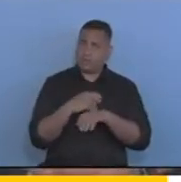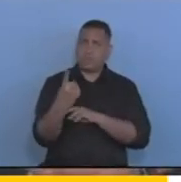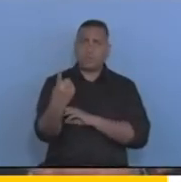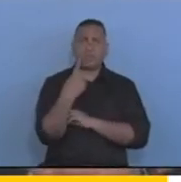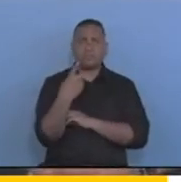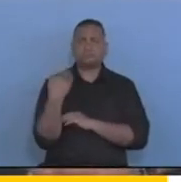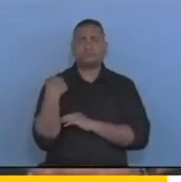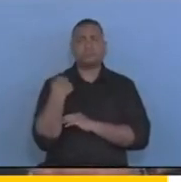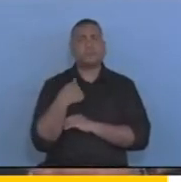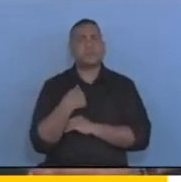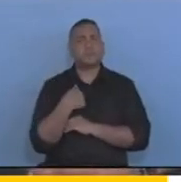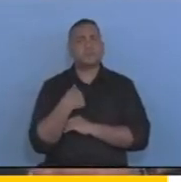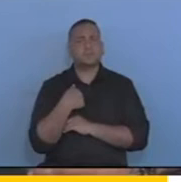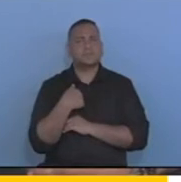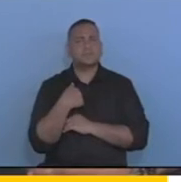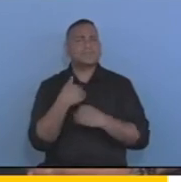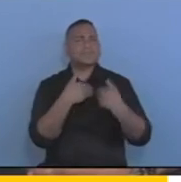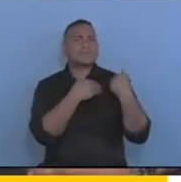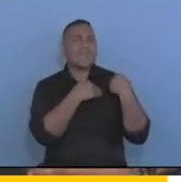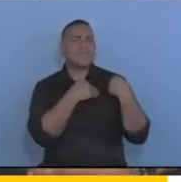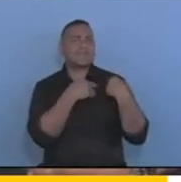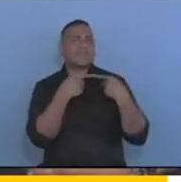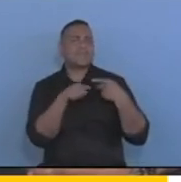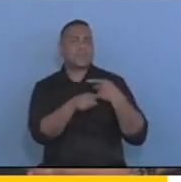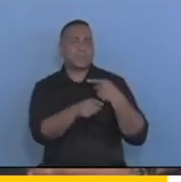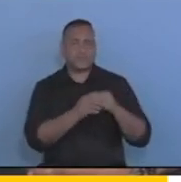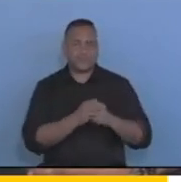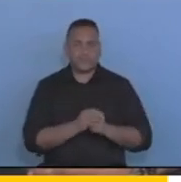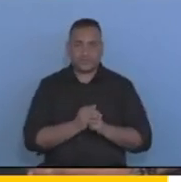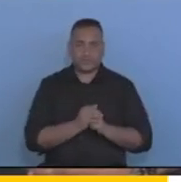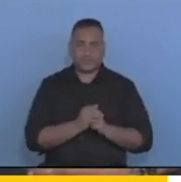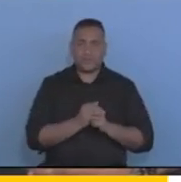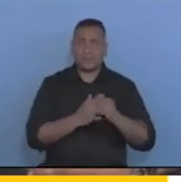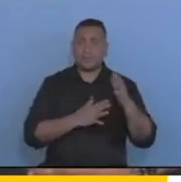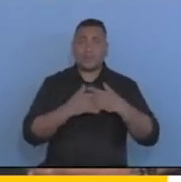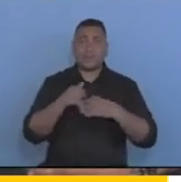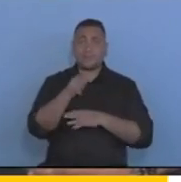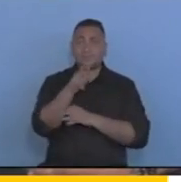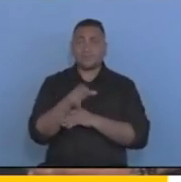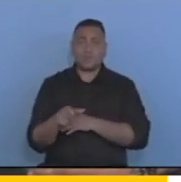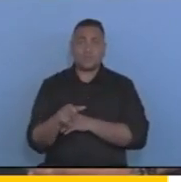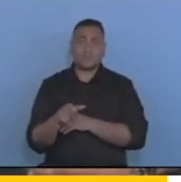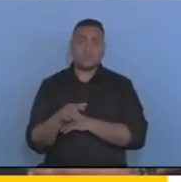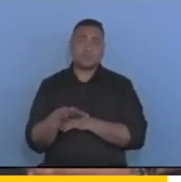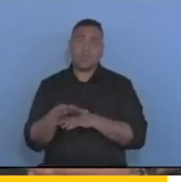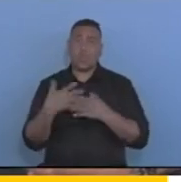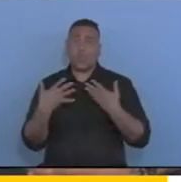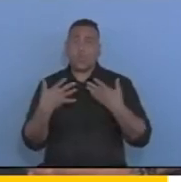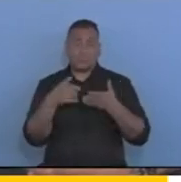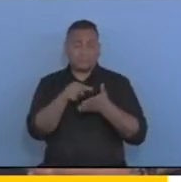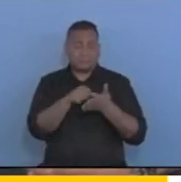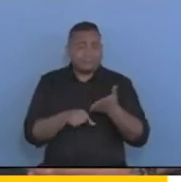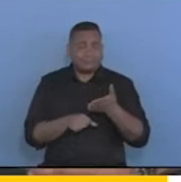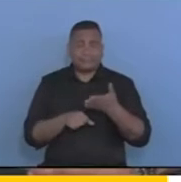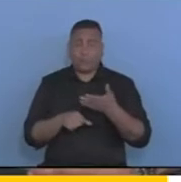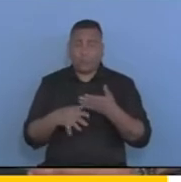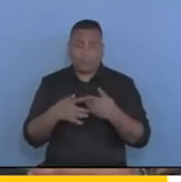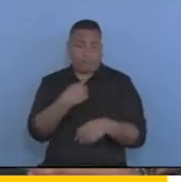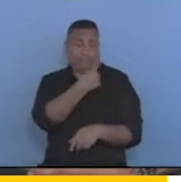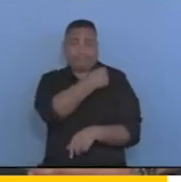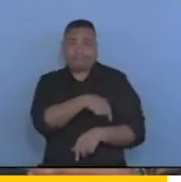safety. Mm. Anybody that gets hurt in the mission where they're busy with or the task,